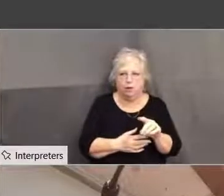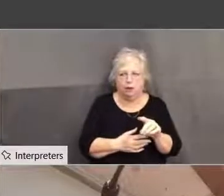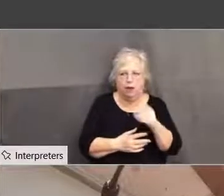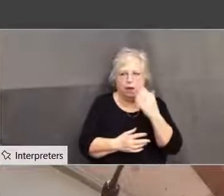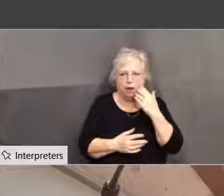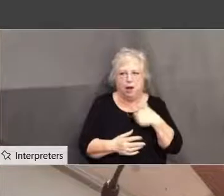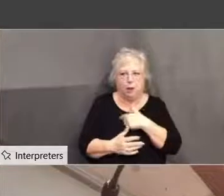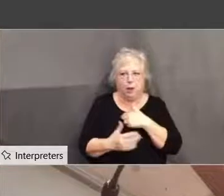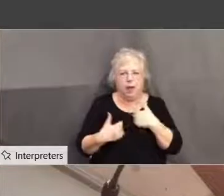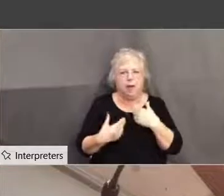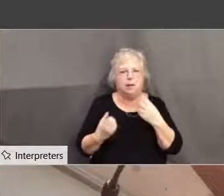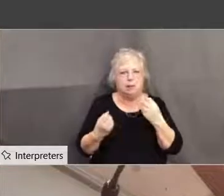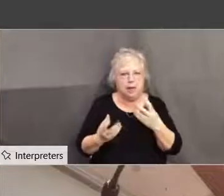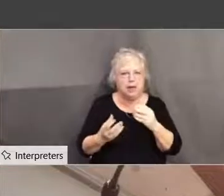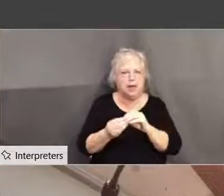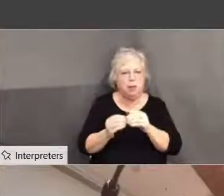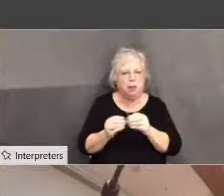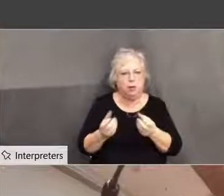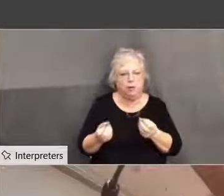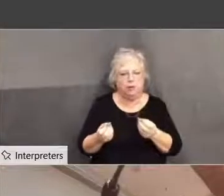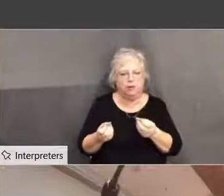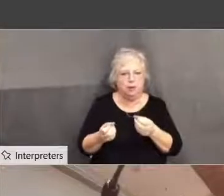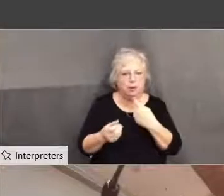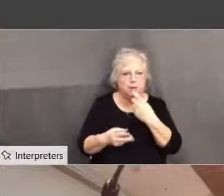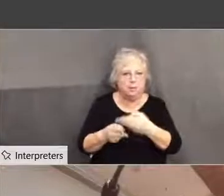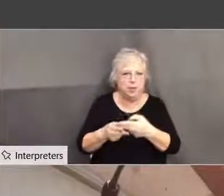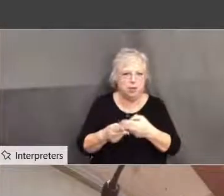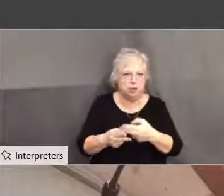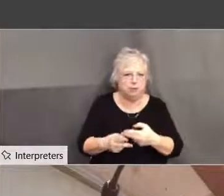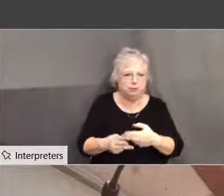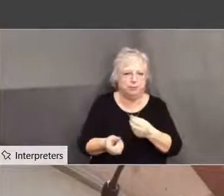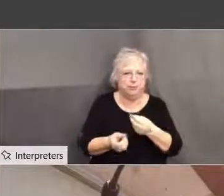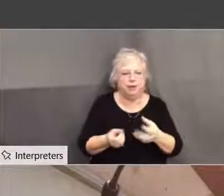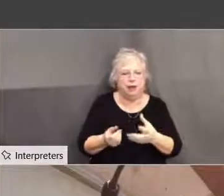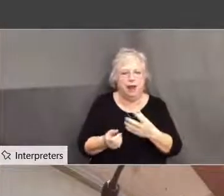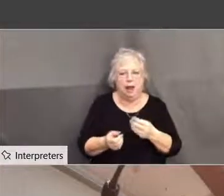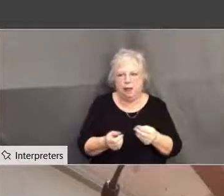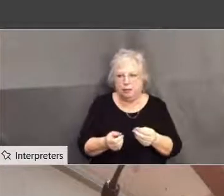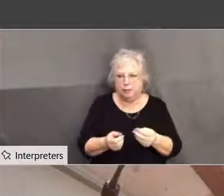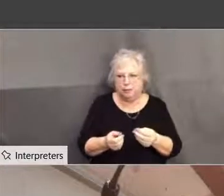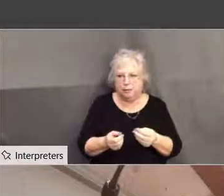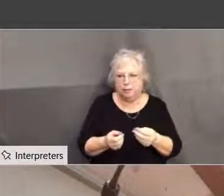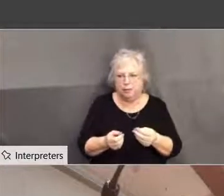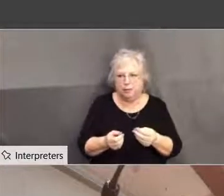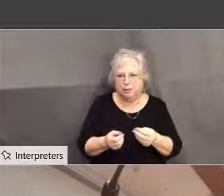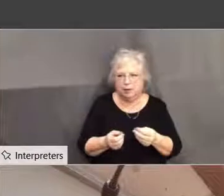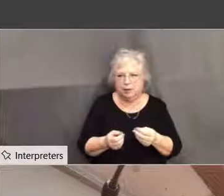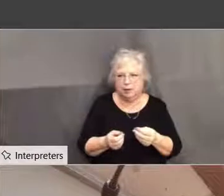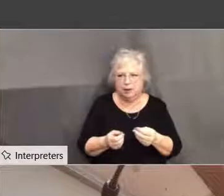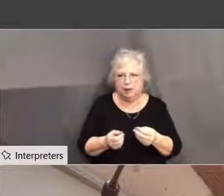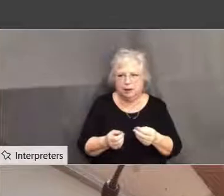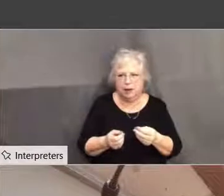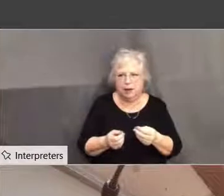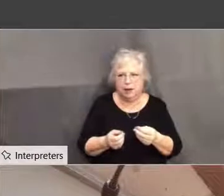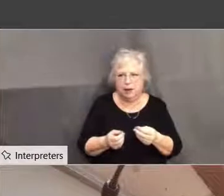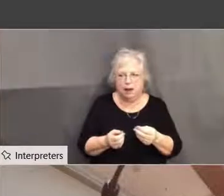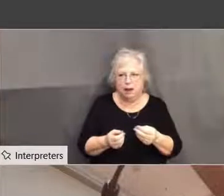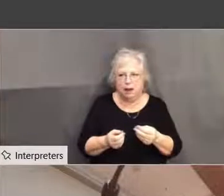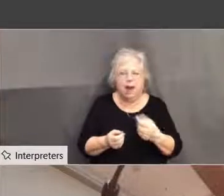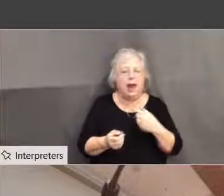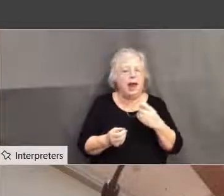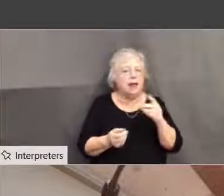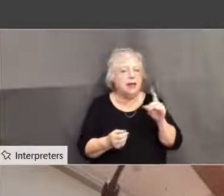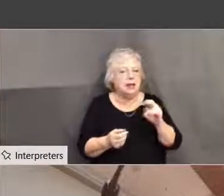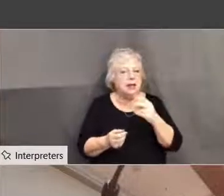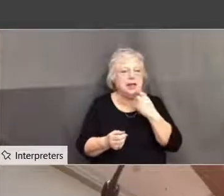number of numbers tossed around. And both Dean and Lance said we need to do a better job of helping our employees